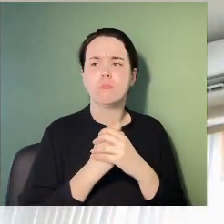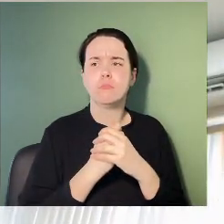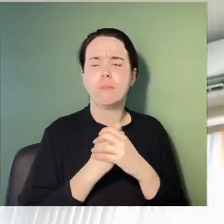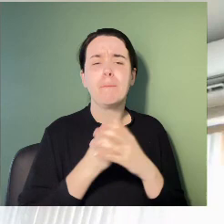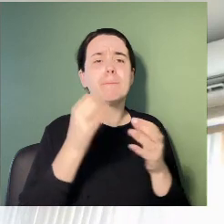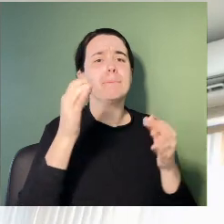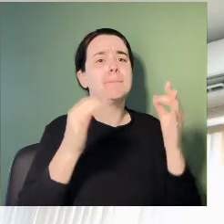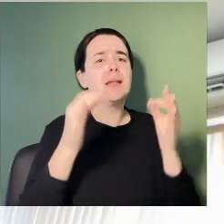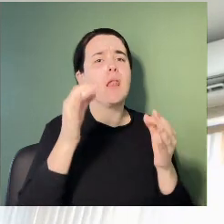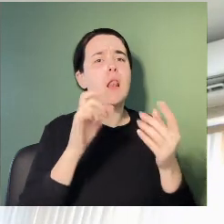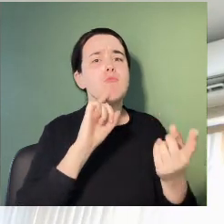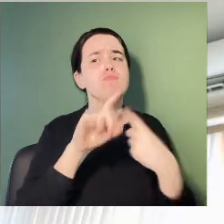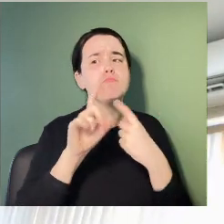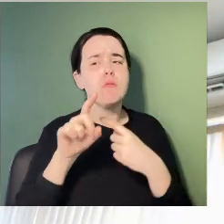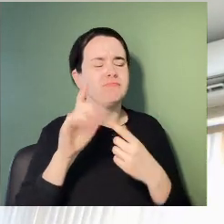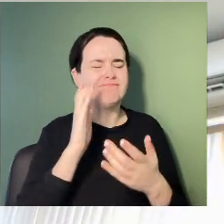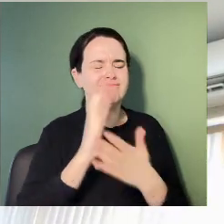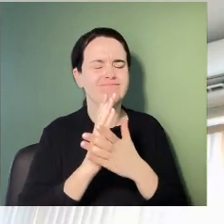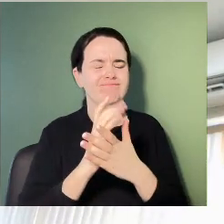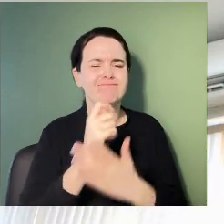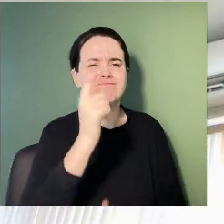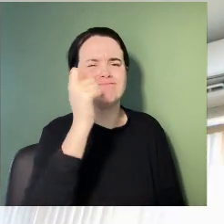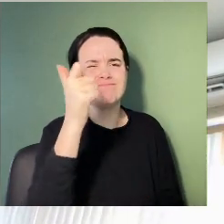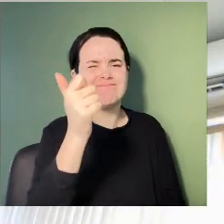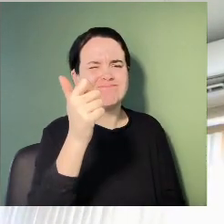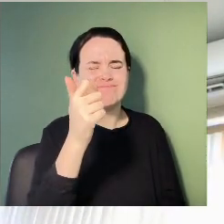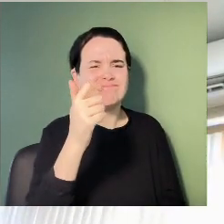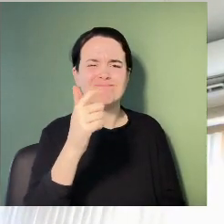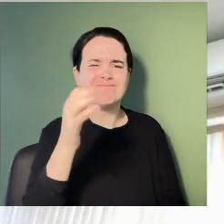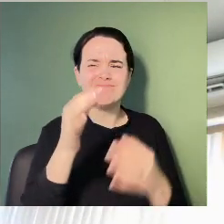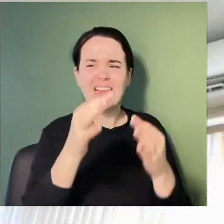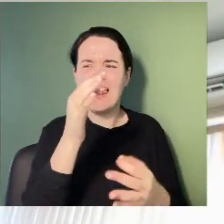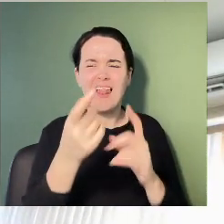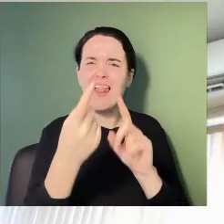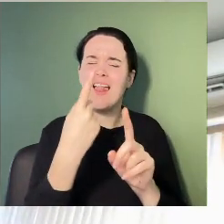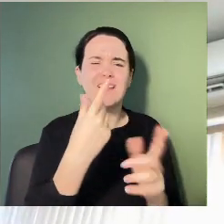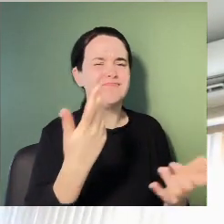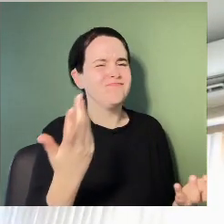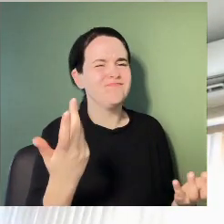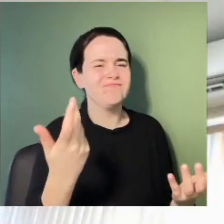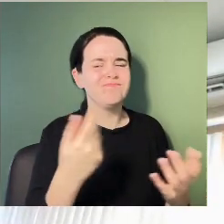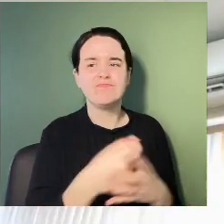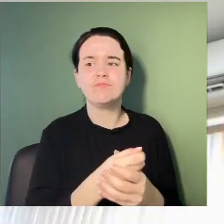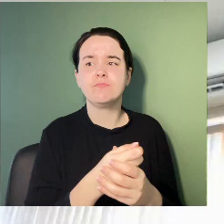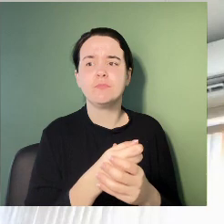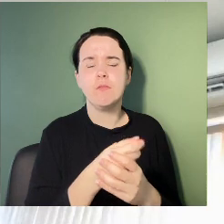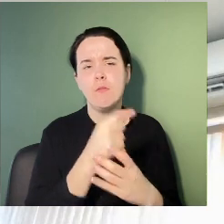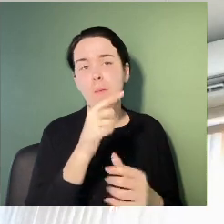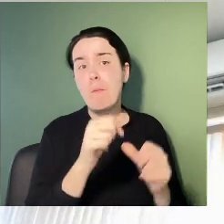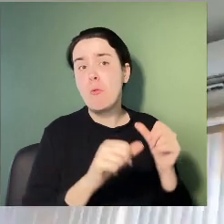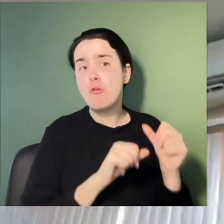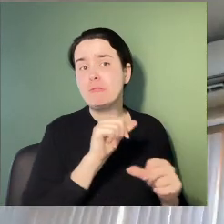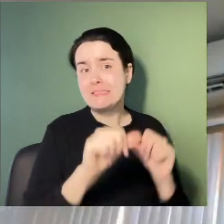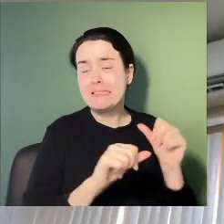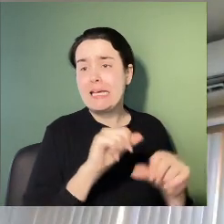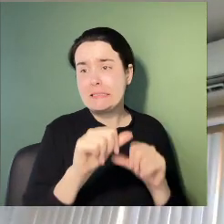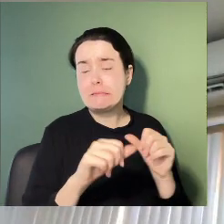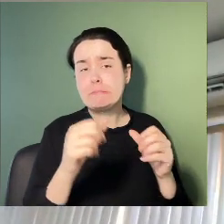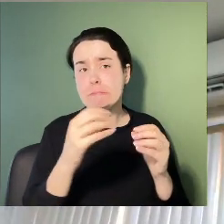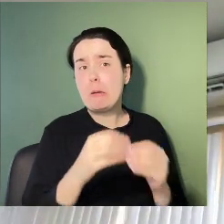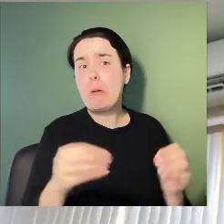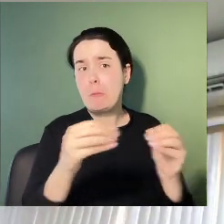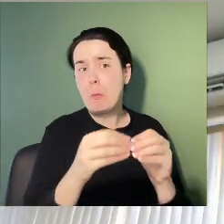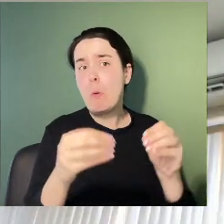And that was actually on trend for the entire sort of process around private